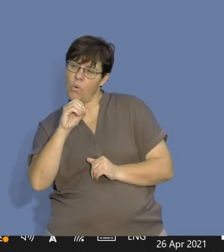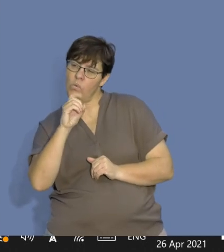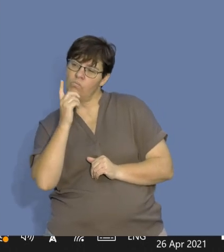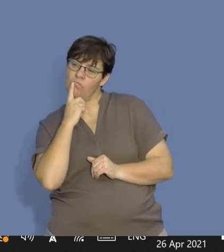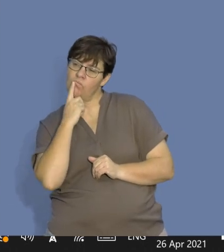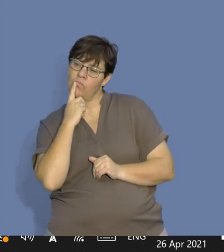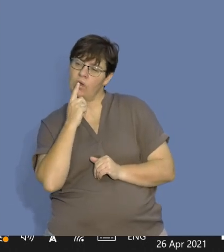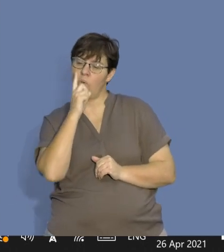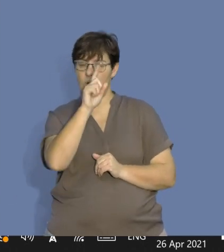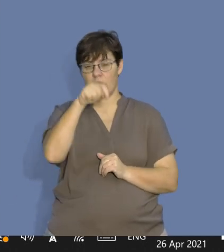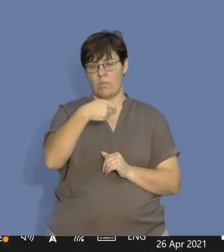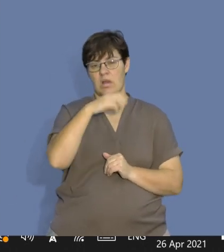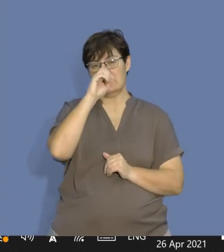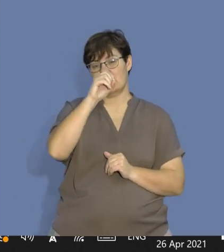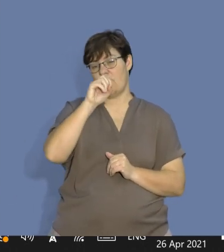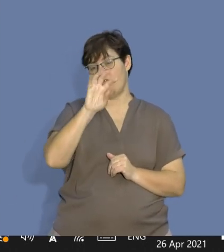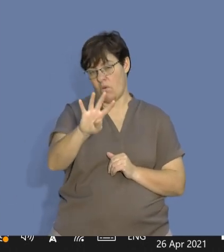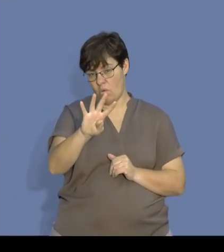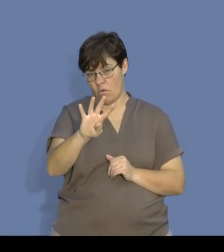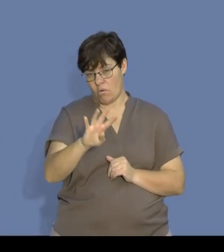places, so it's 1,04